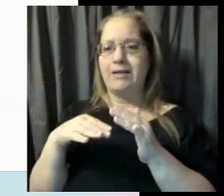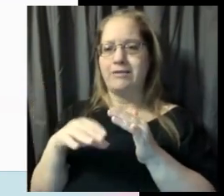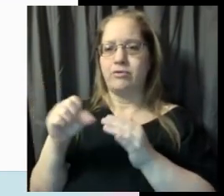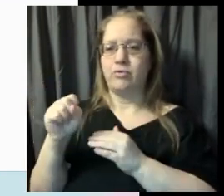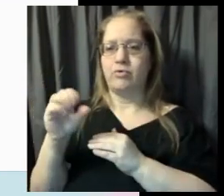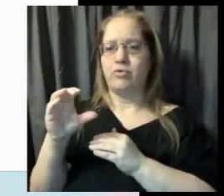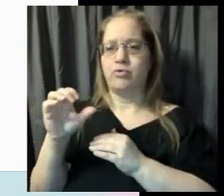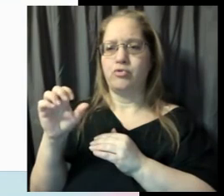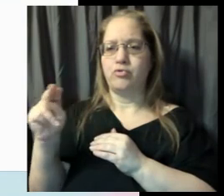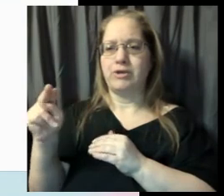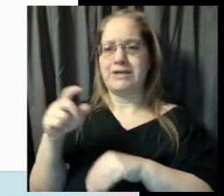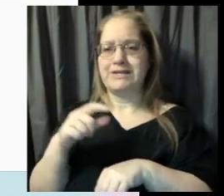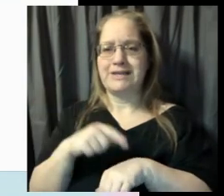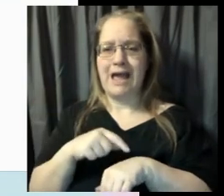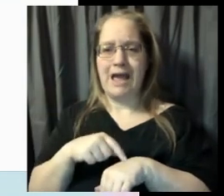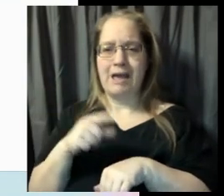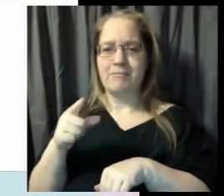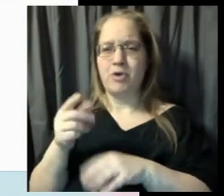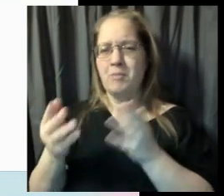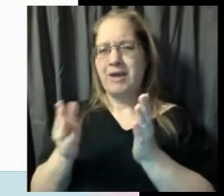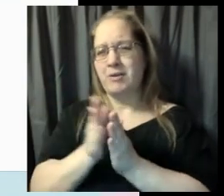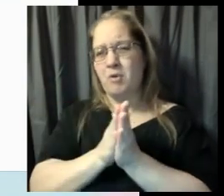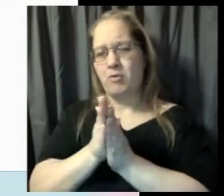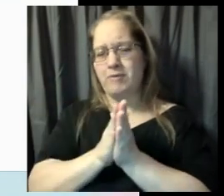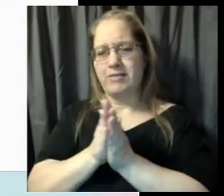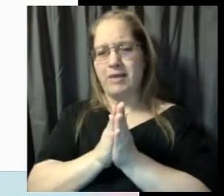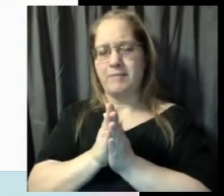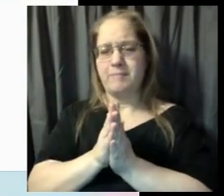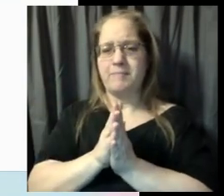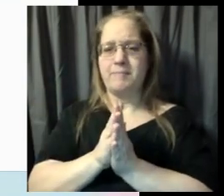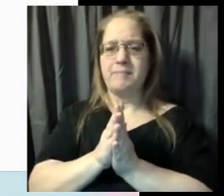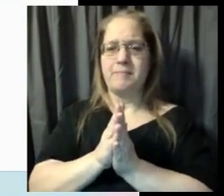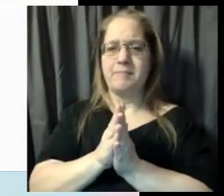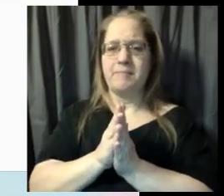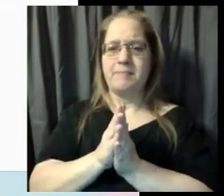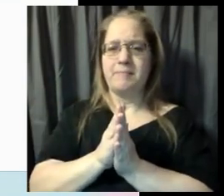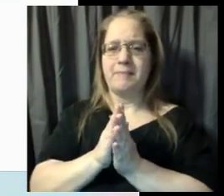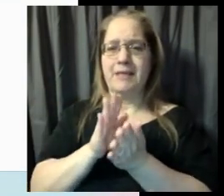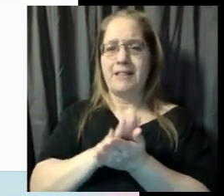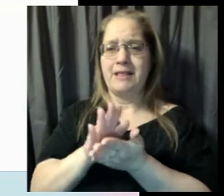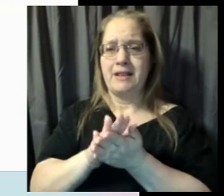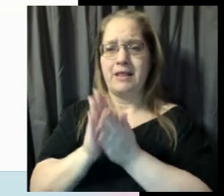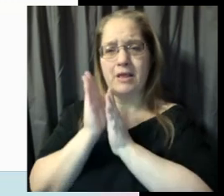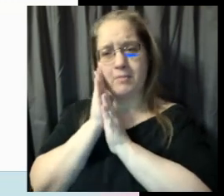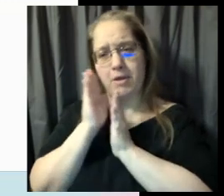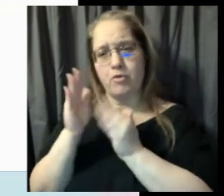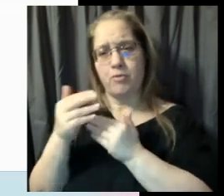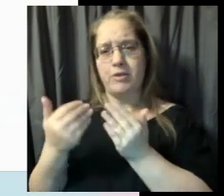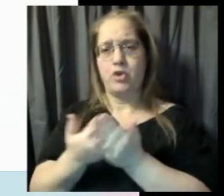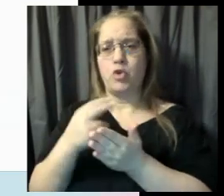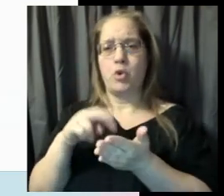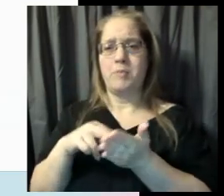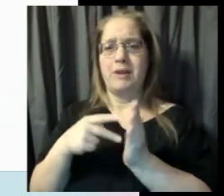you might have to motivate them to keep them going. Cleaning your own room takes on new meaning when you become a part of the